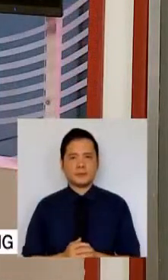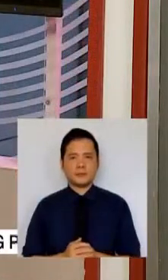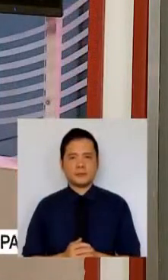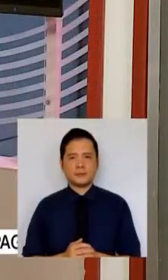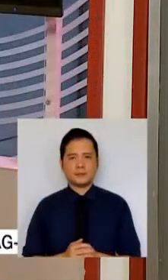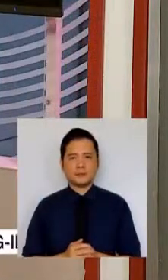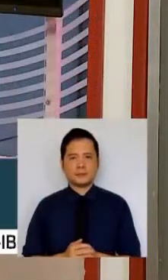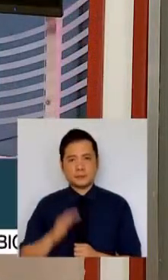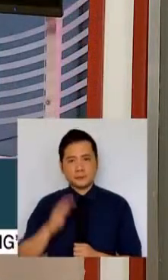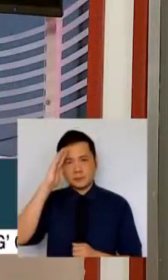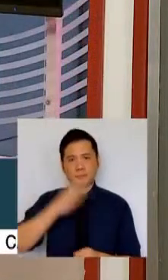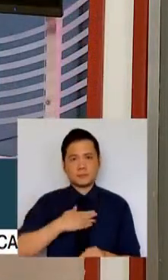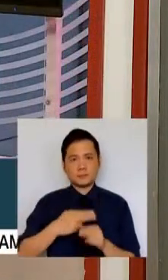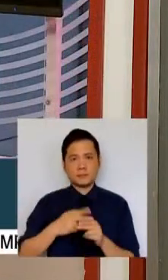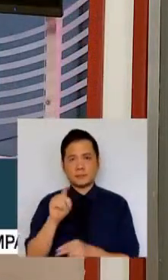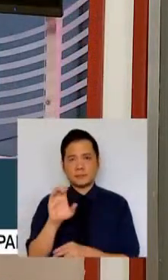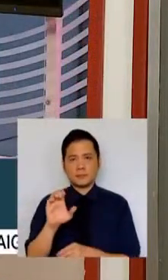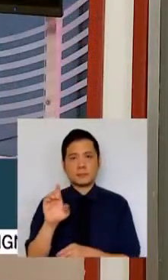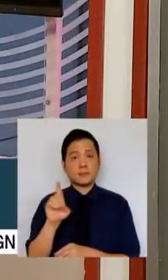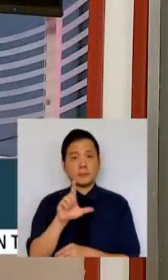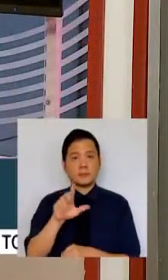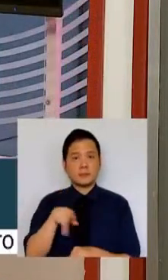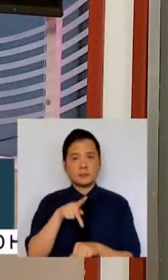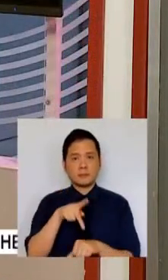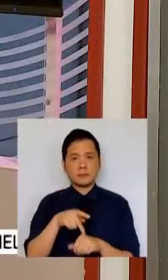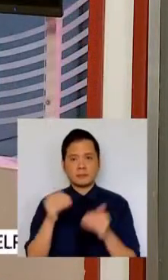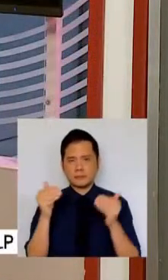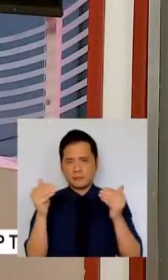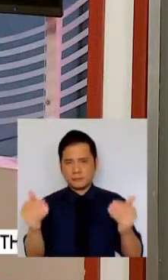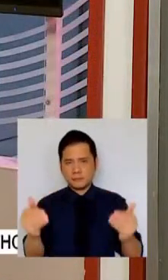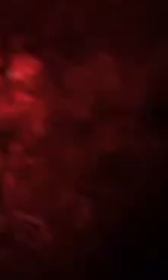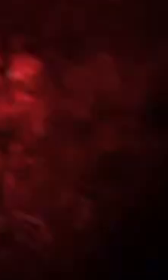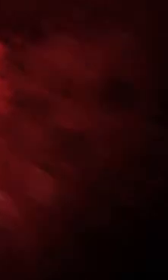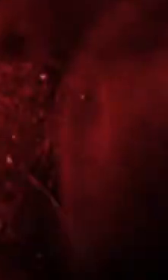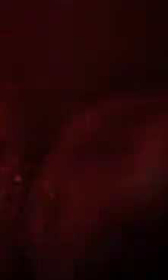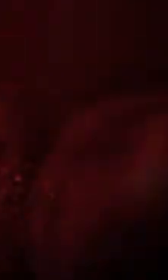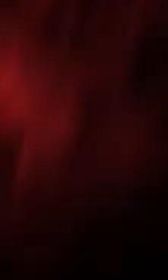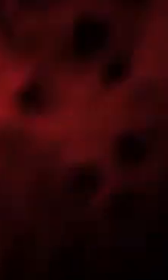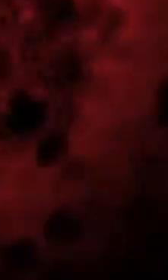Hi, I'm Carmina Constantino. Dateline Philippines begins right now.